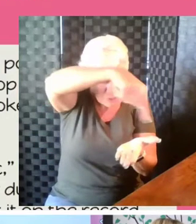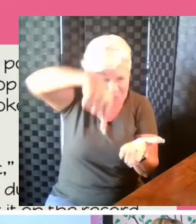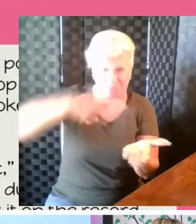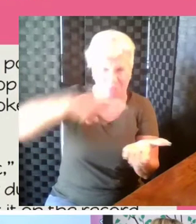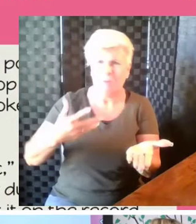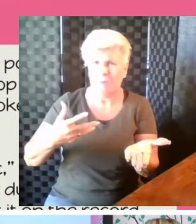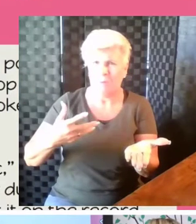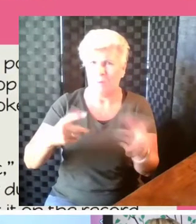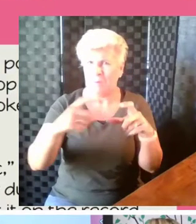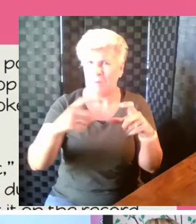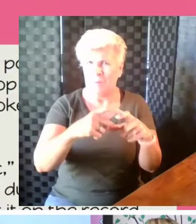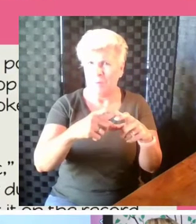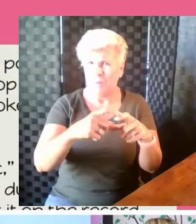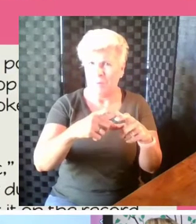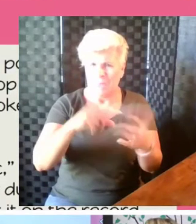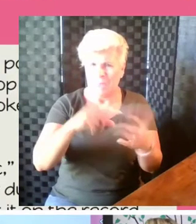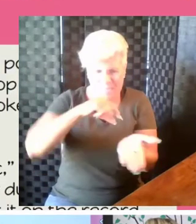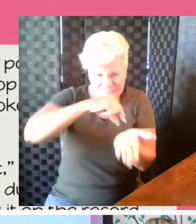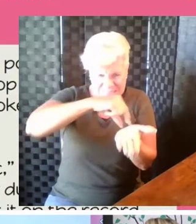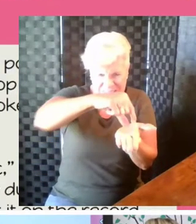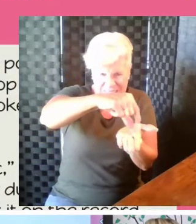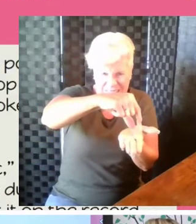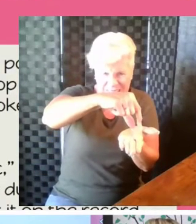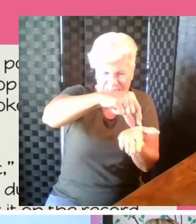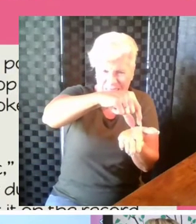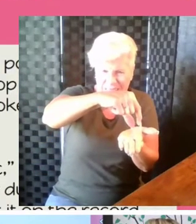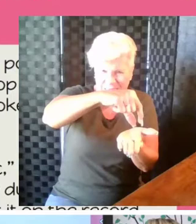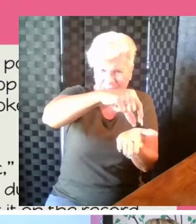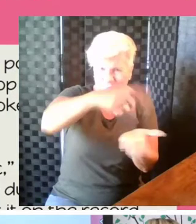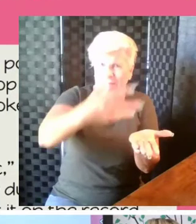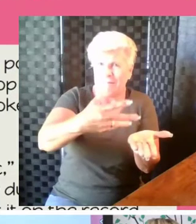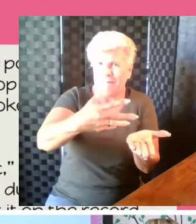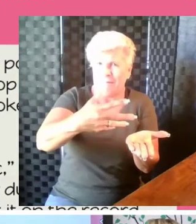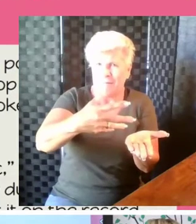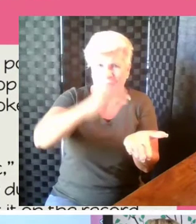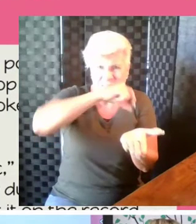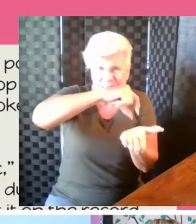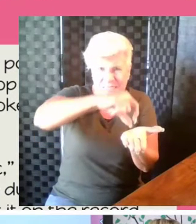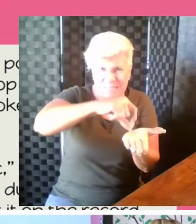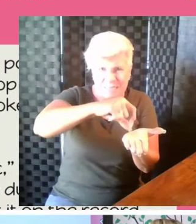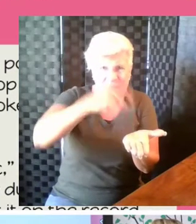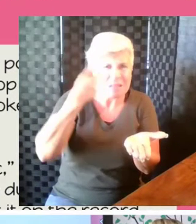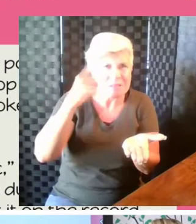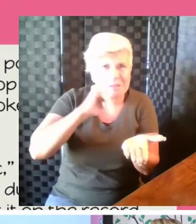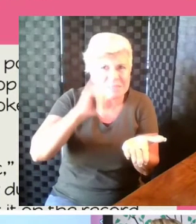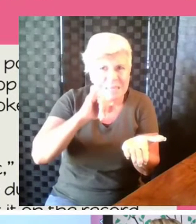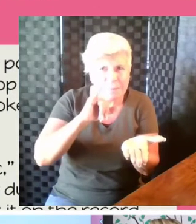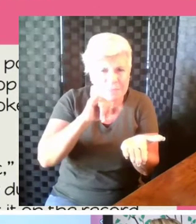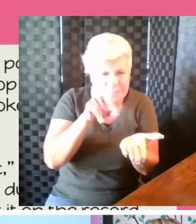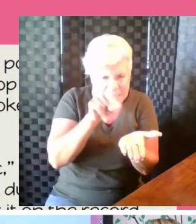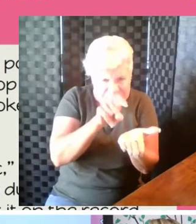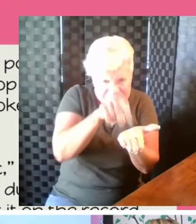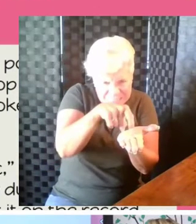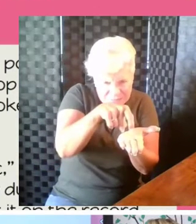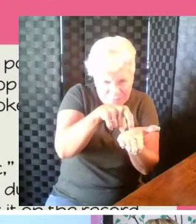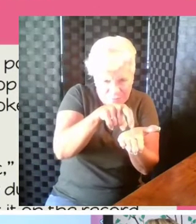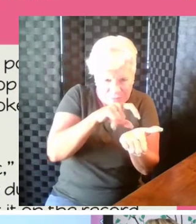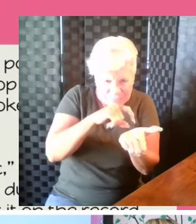it and a stick that hung over the circle. The stick looked like it had a needle at the